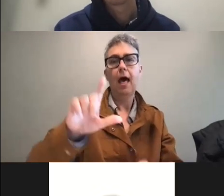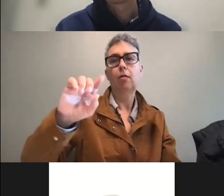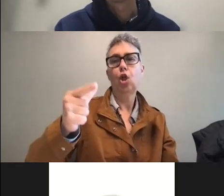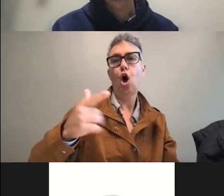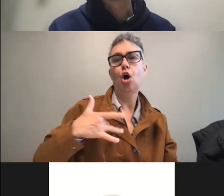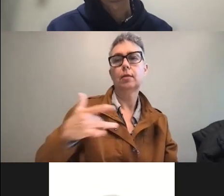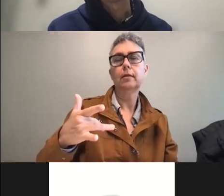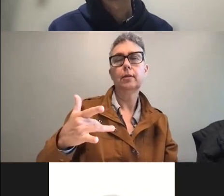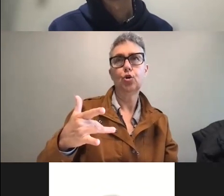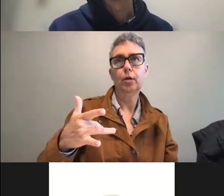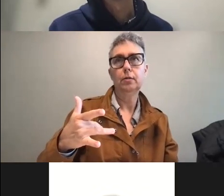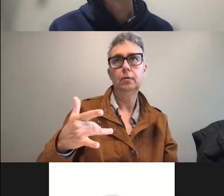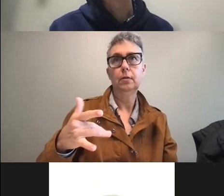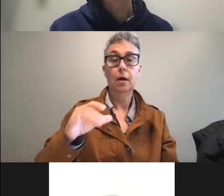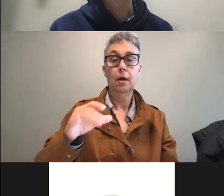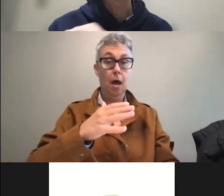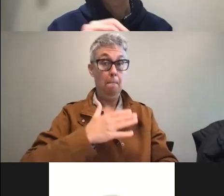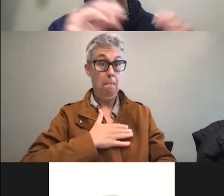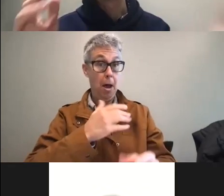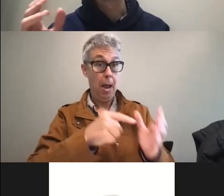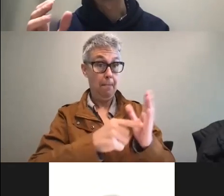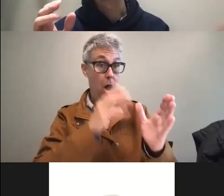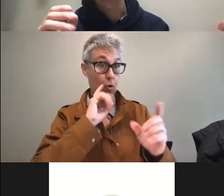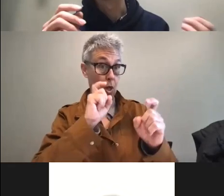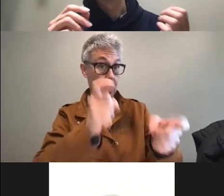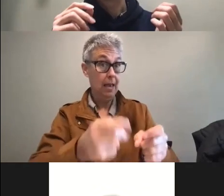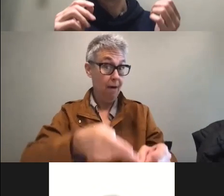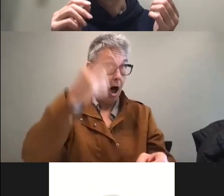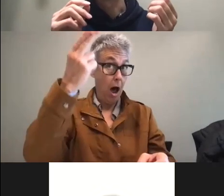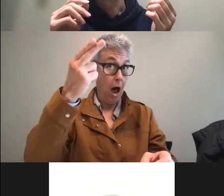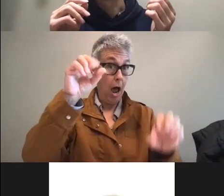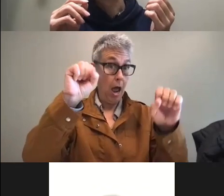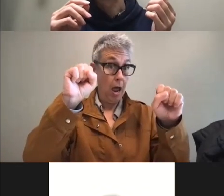Basically, if my model would assign high probability to